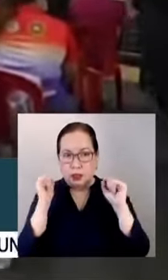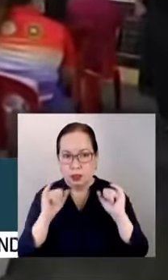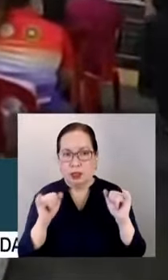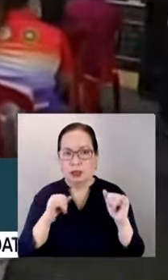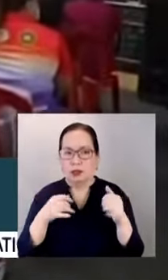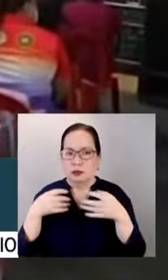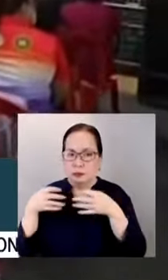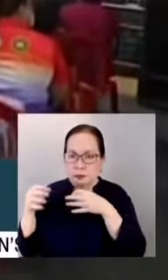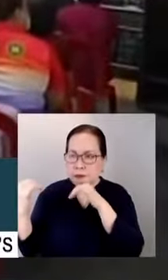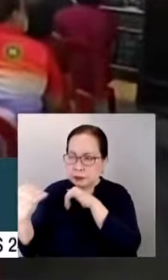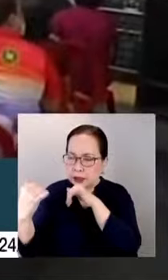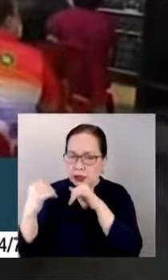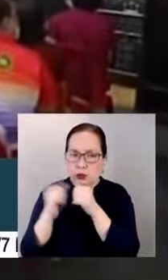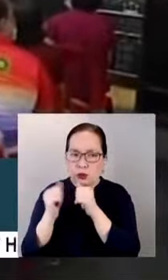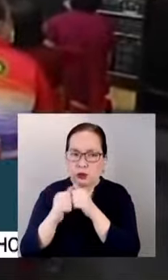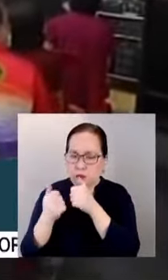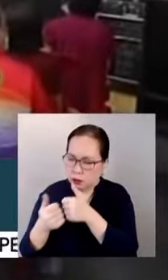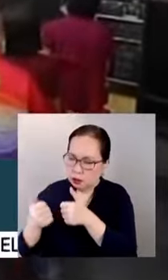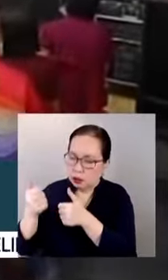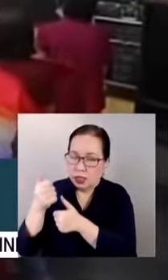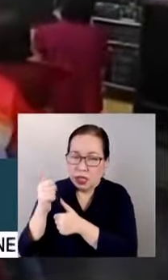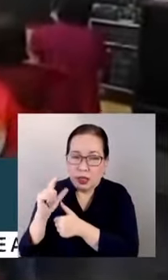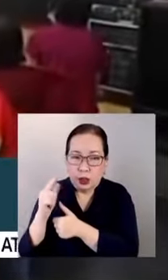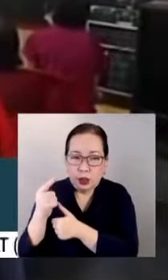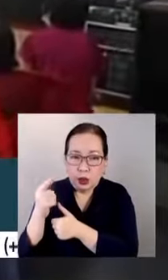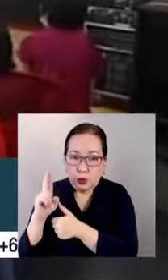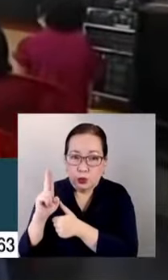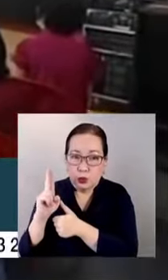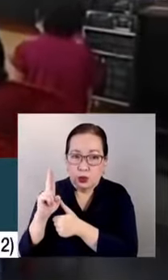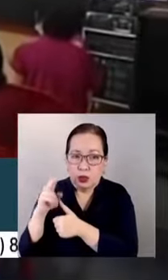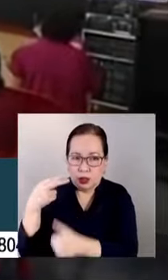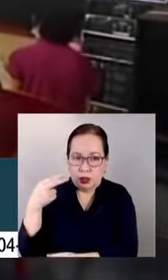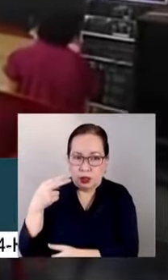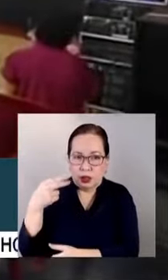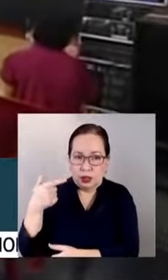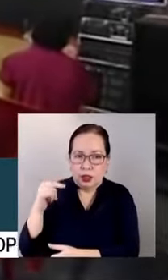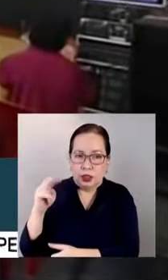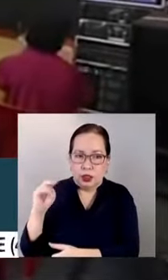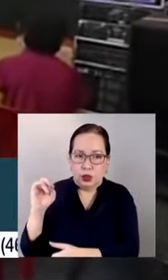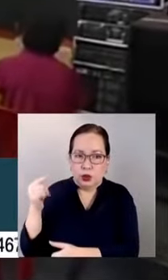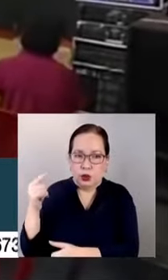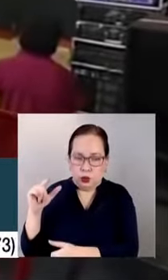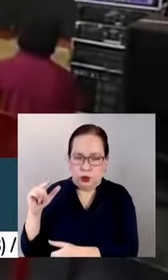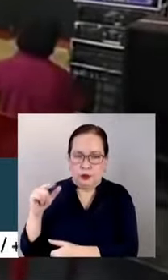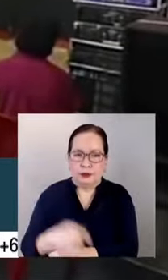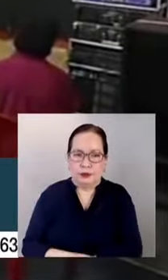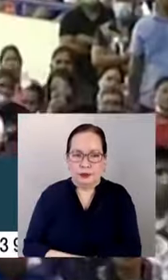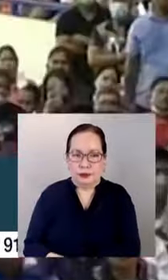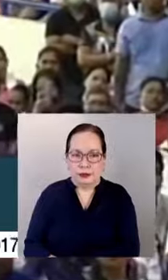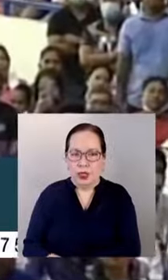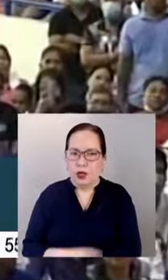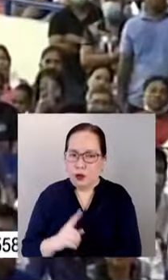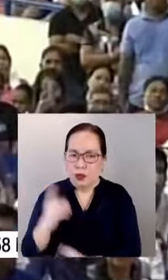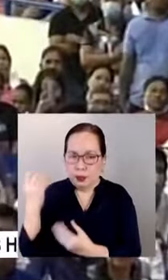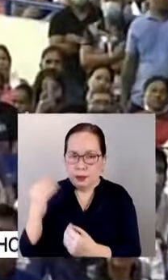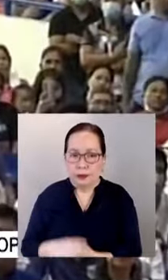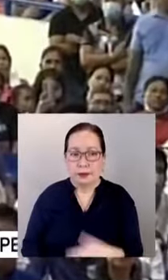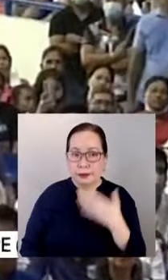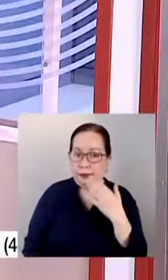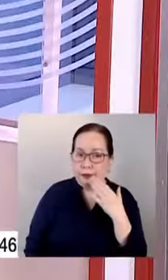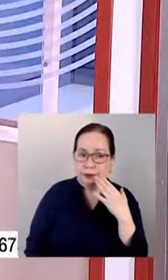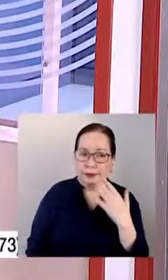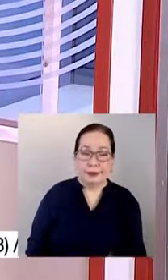local officials in Himoog City on the situation in the area. Carmina. Thanks a lot. Pia Gutierrez there joining us on the line. And